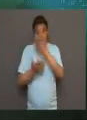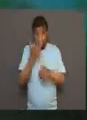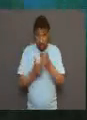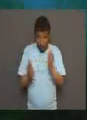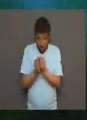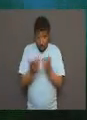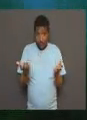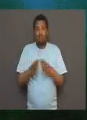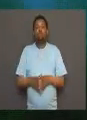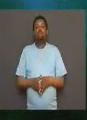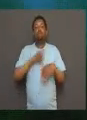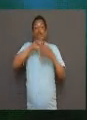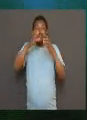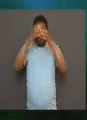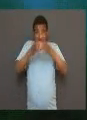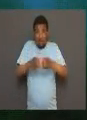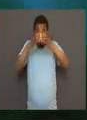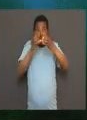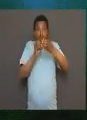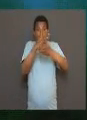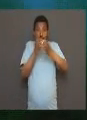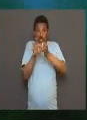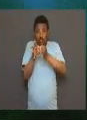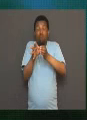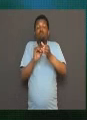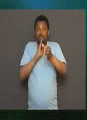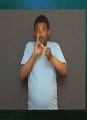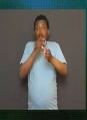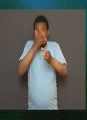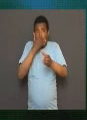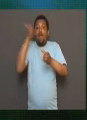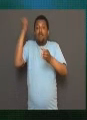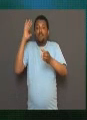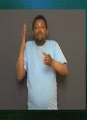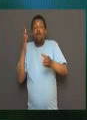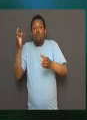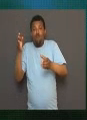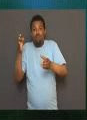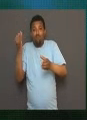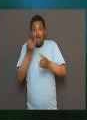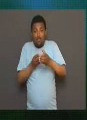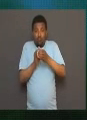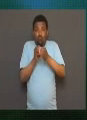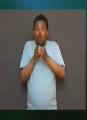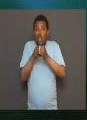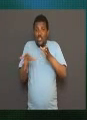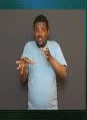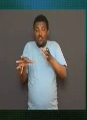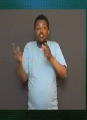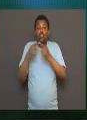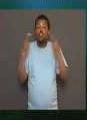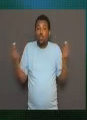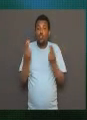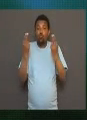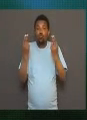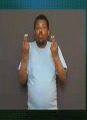together. Cylindrical projection is the best type of map projection to